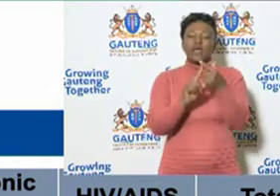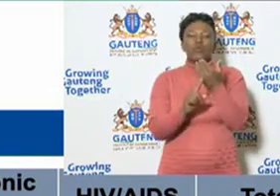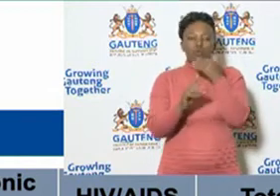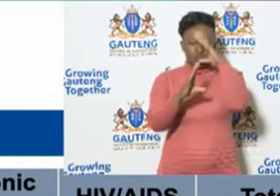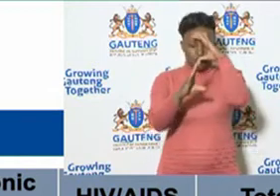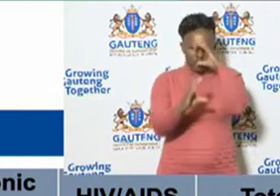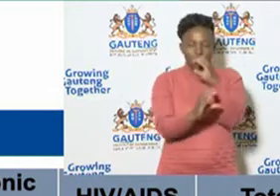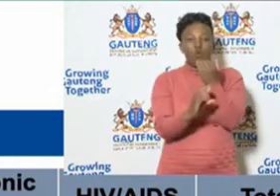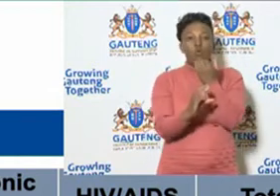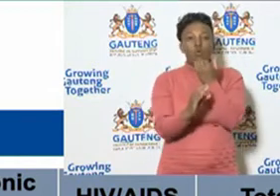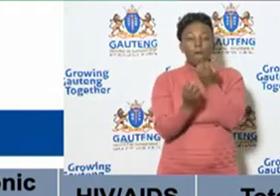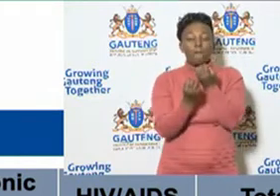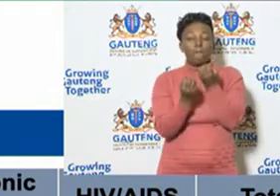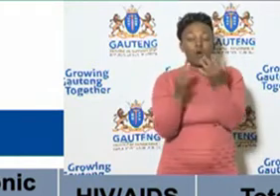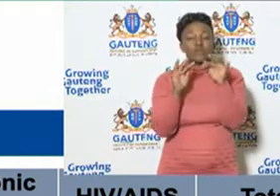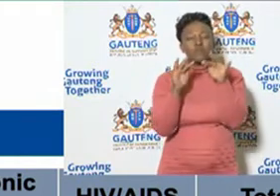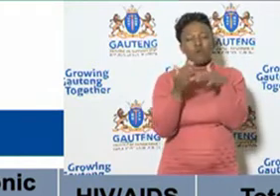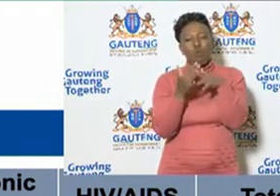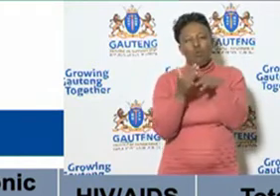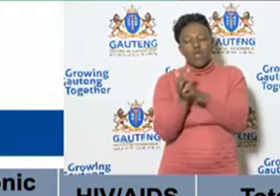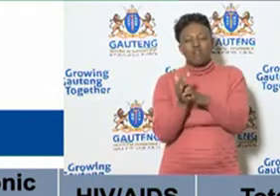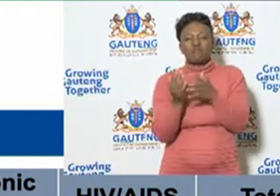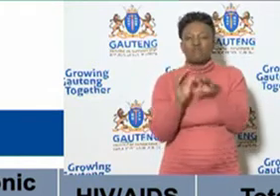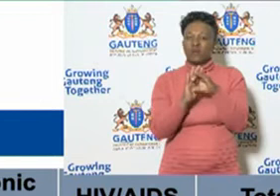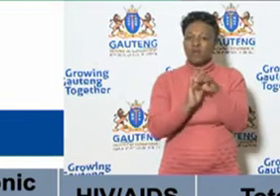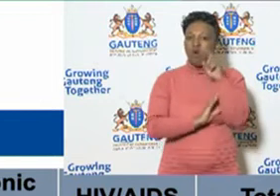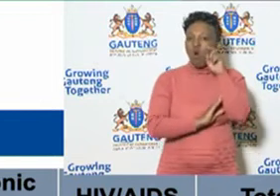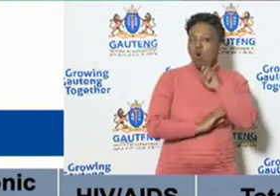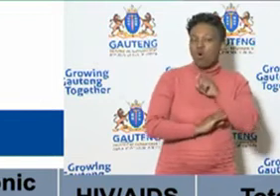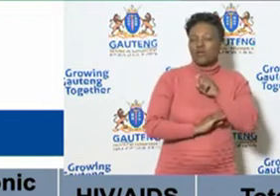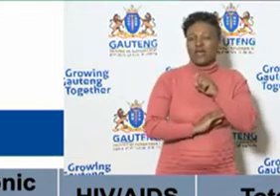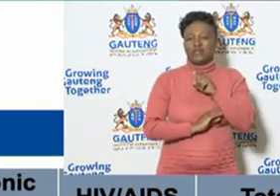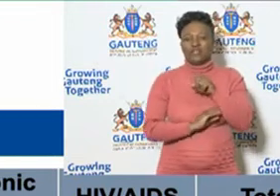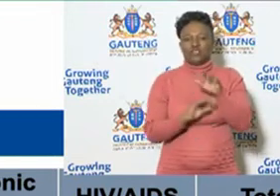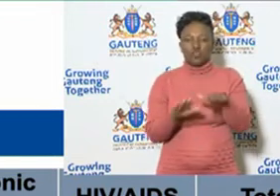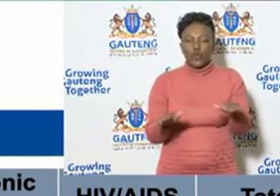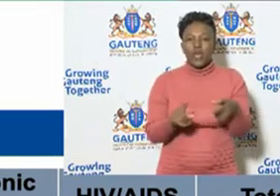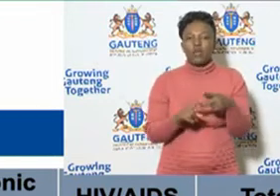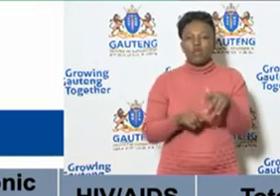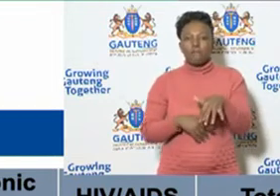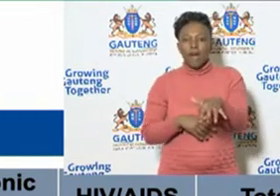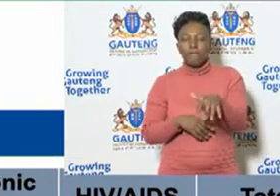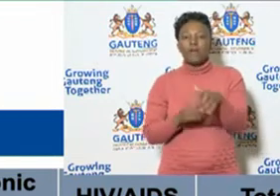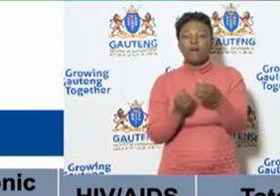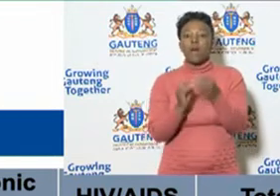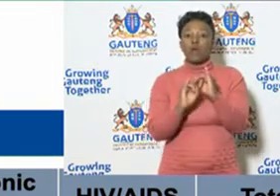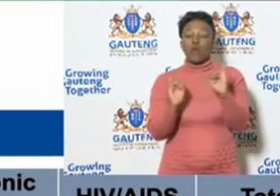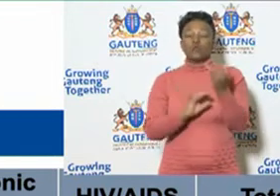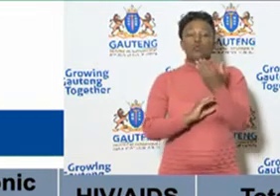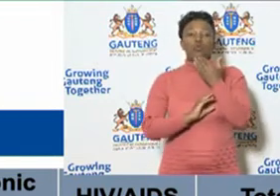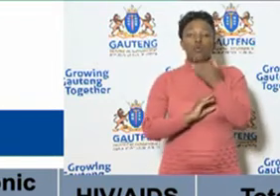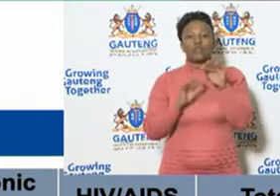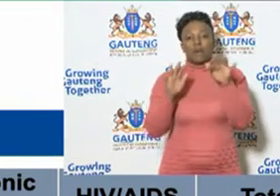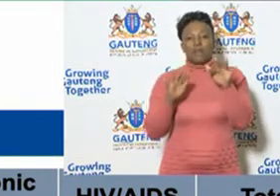most vulnerable. We don't just immunize everybody. Firstly is the public health workers themselves, the elderly,